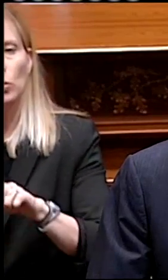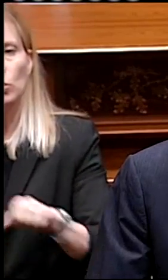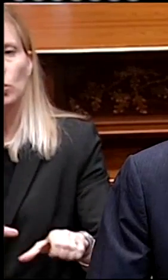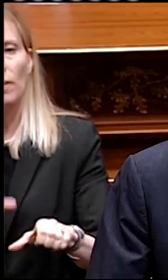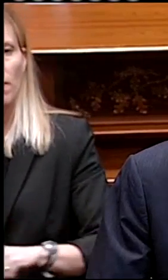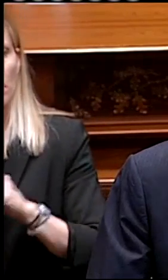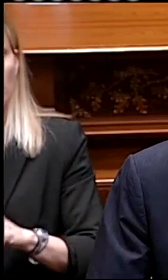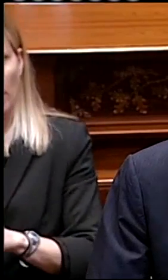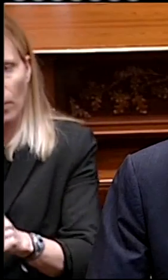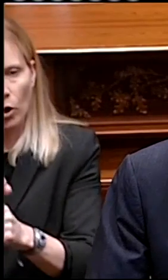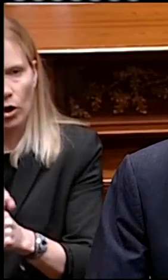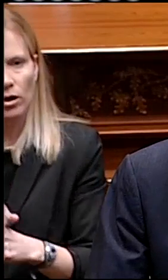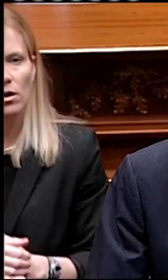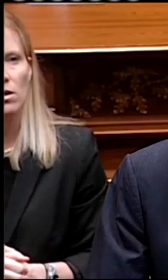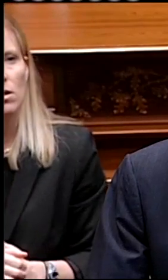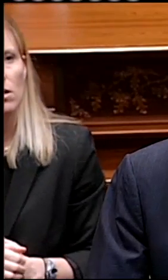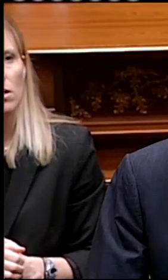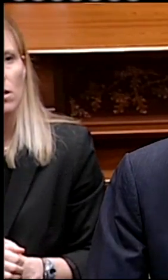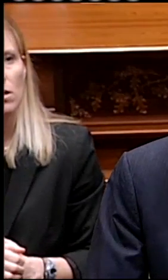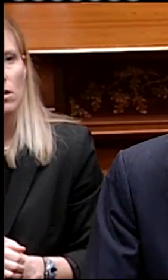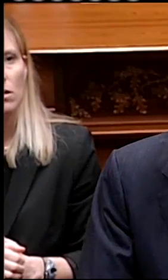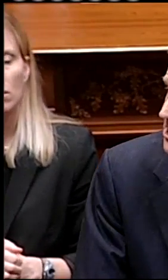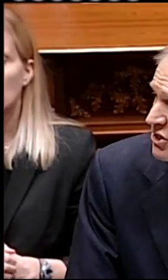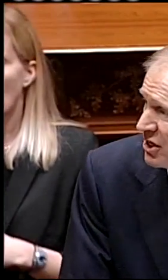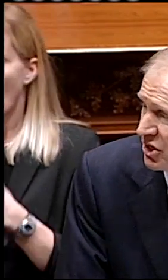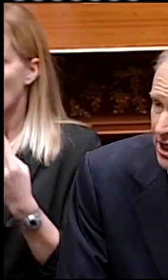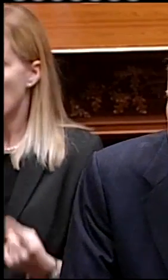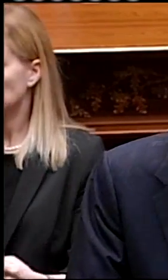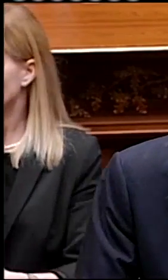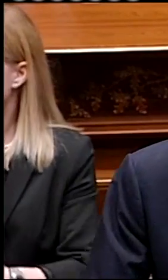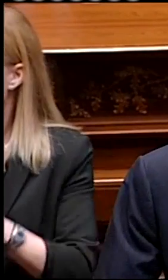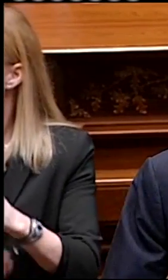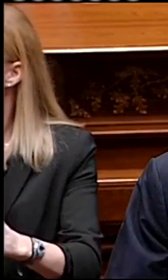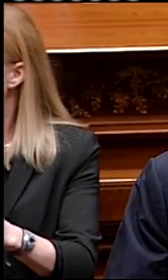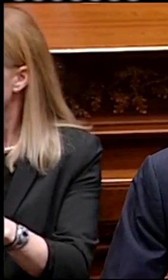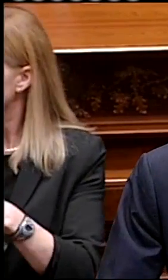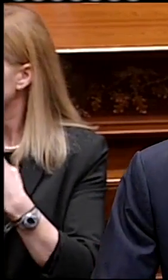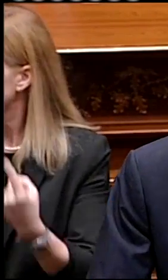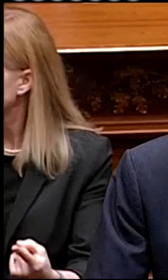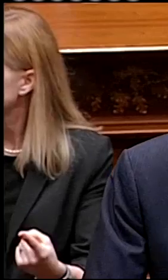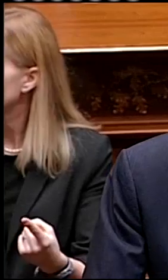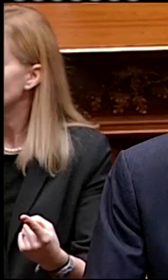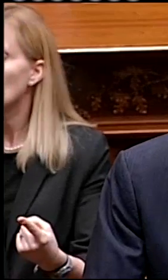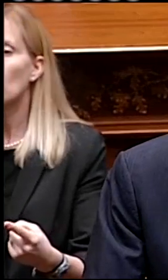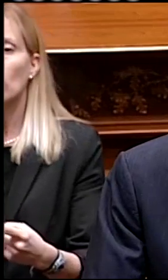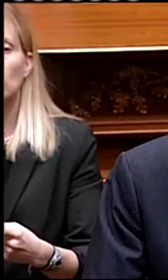the people's work. Over the past dozen years,